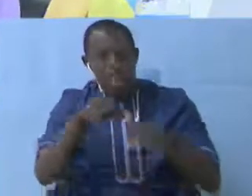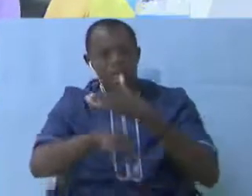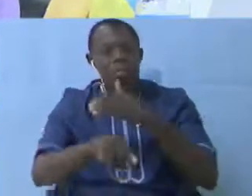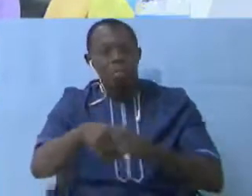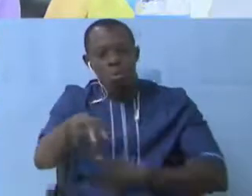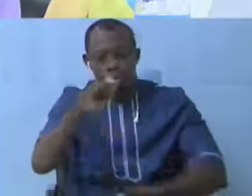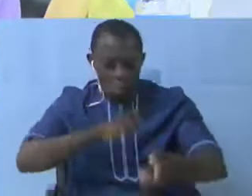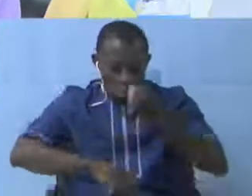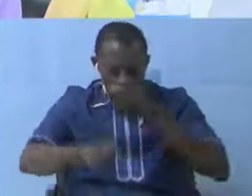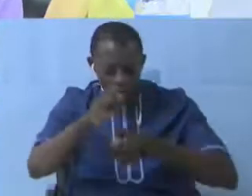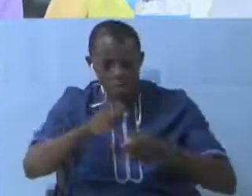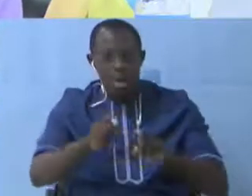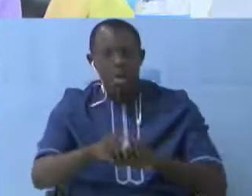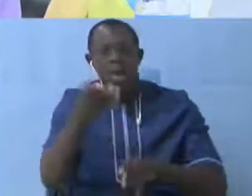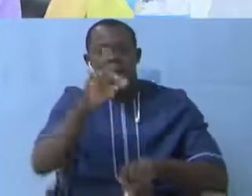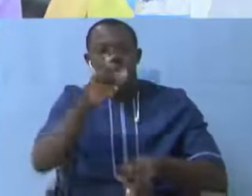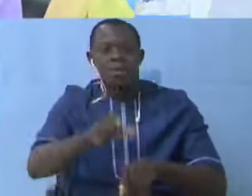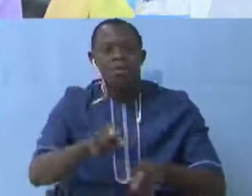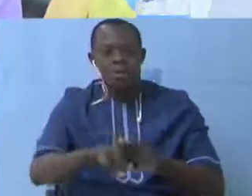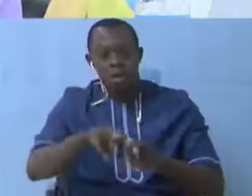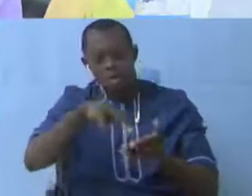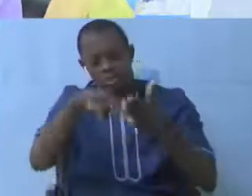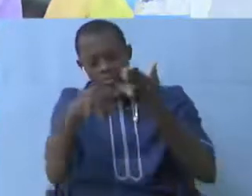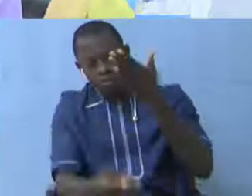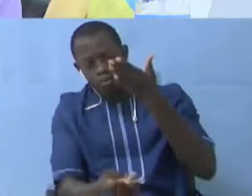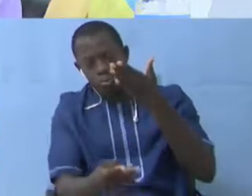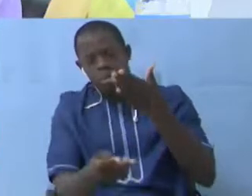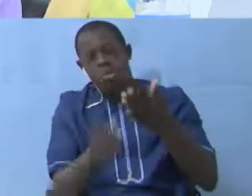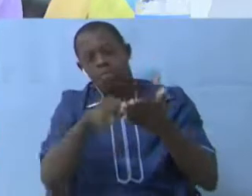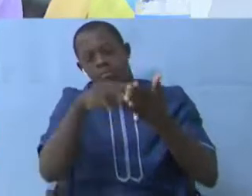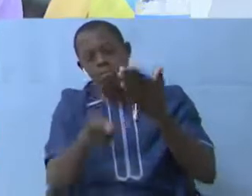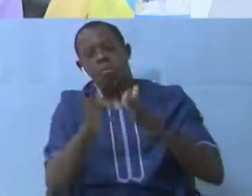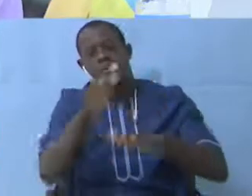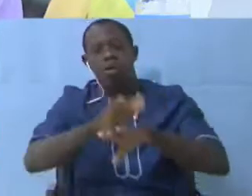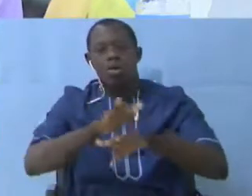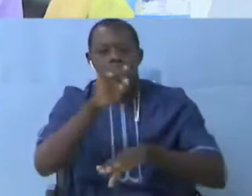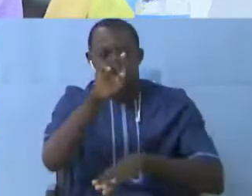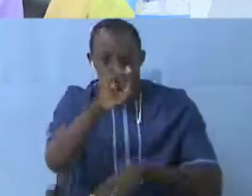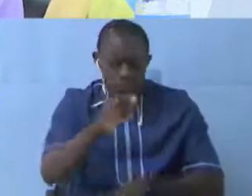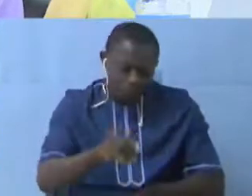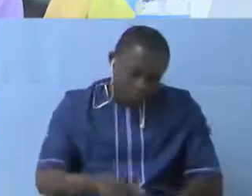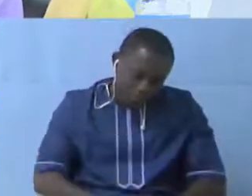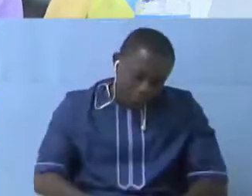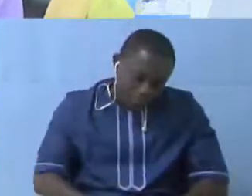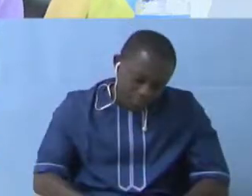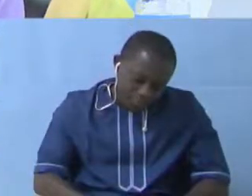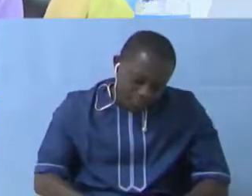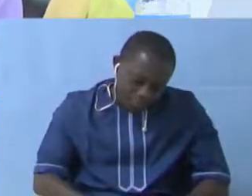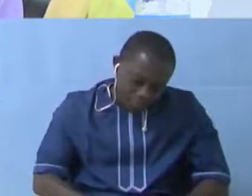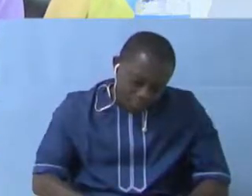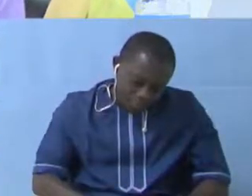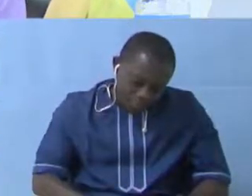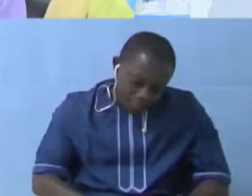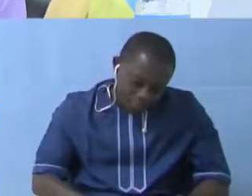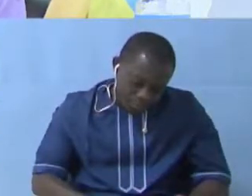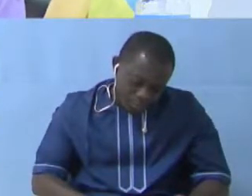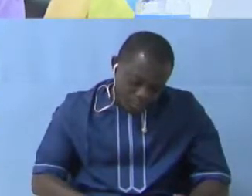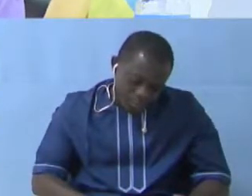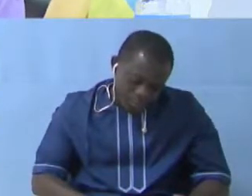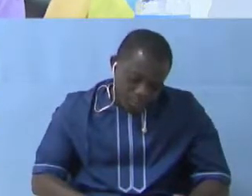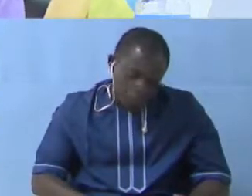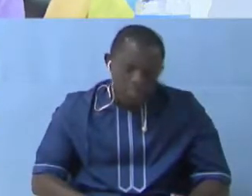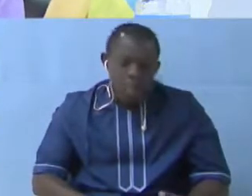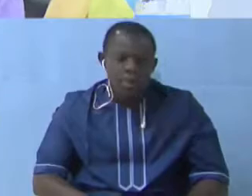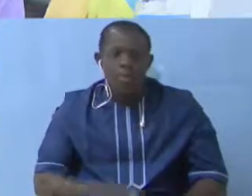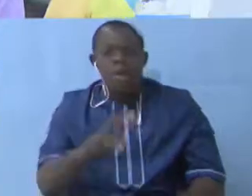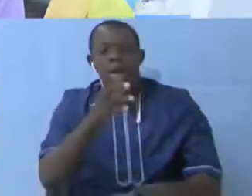well. bugg a daanu ci teen bi daanu ci koom Anyone who falls into this well will fall on top of you mu